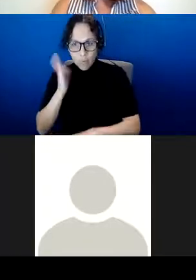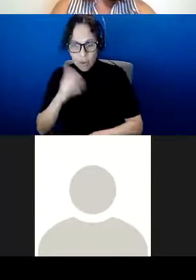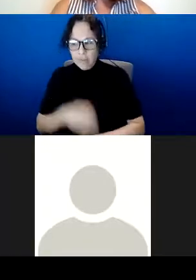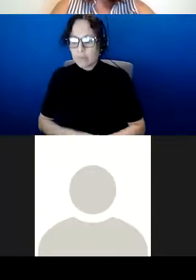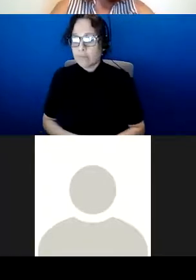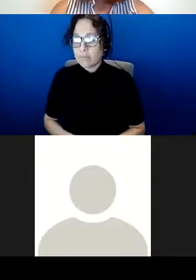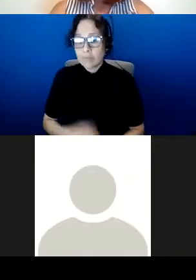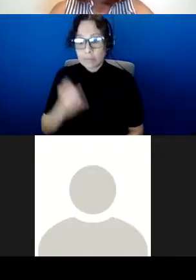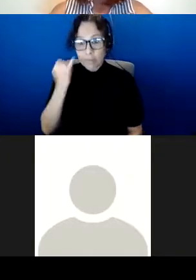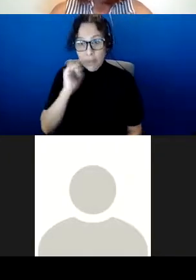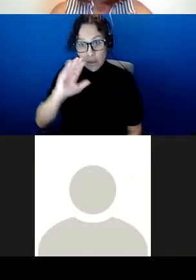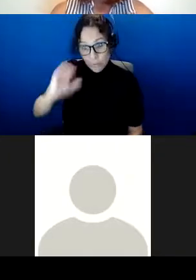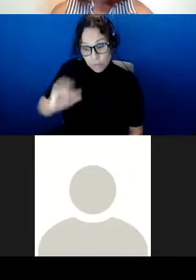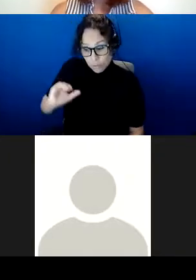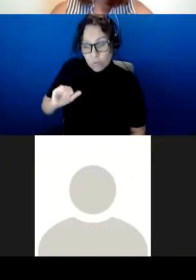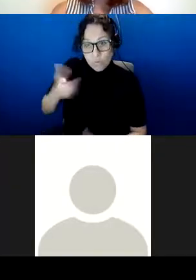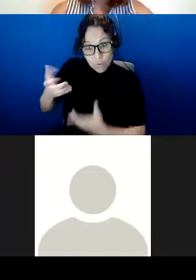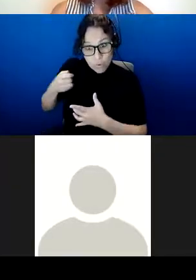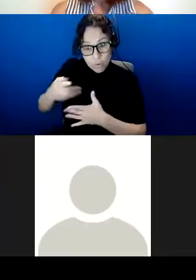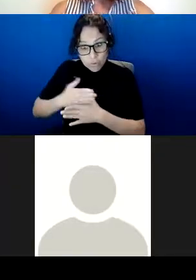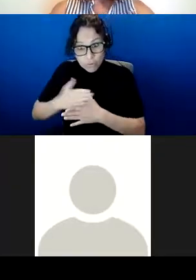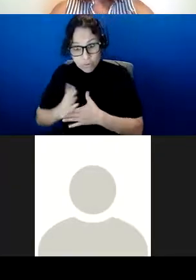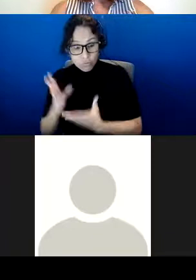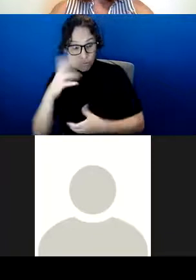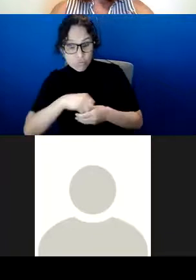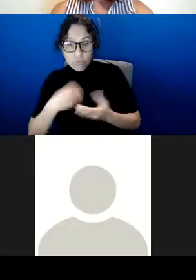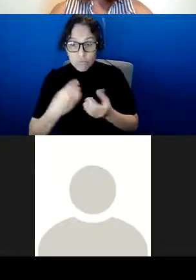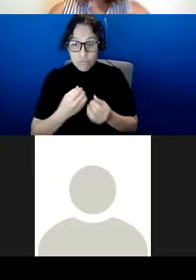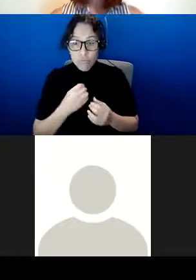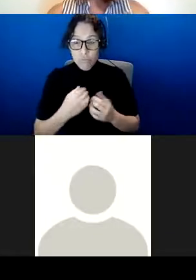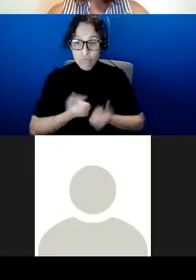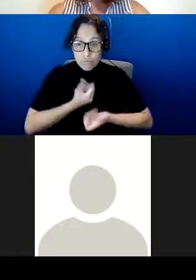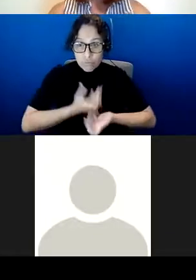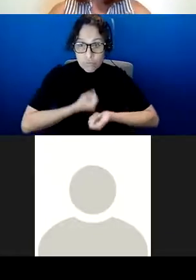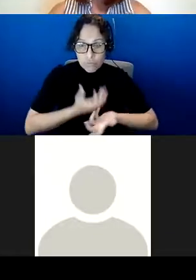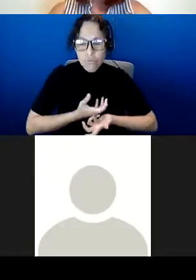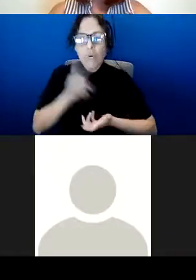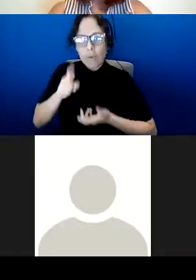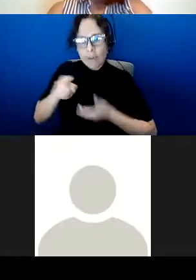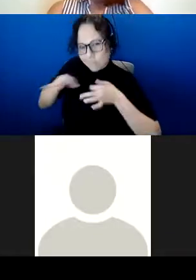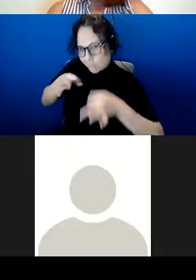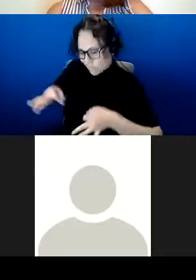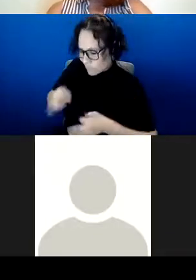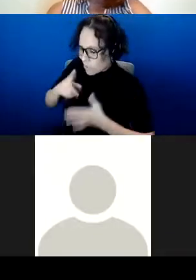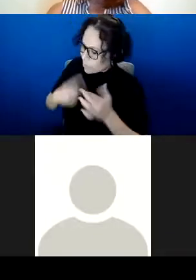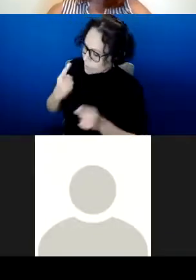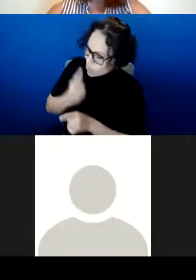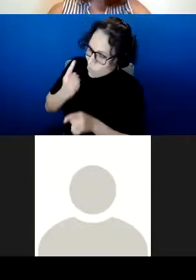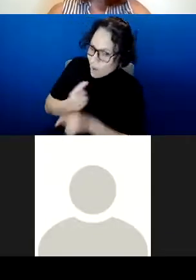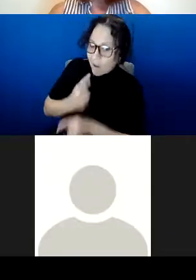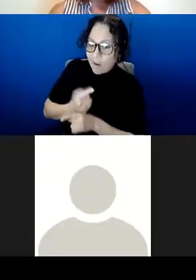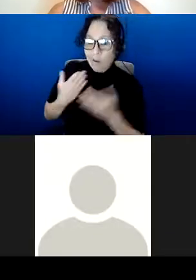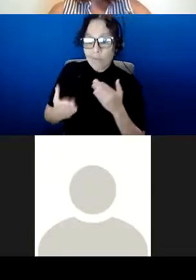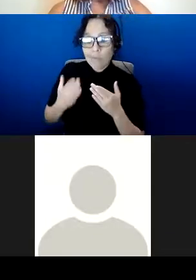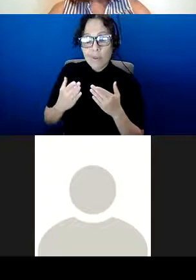child wants to share and be involved in the telehealth visit, we need to talk to them about what's appropriate. Maybe a social